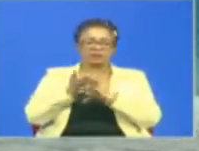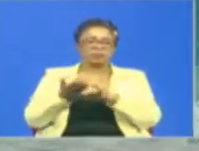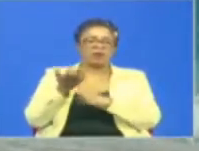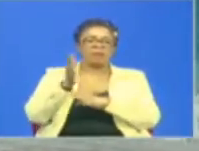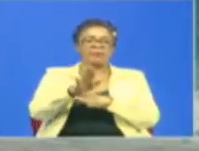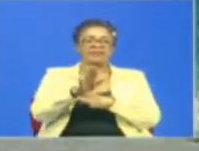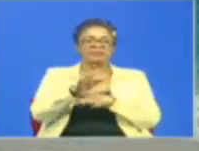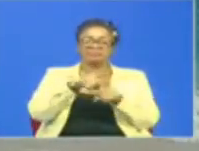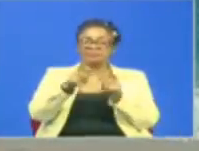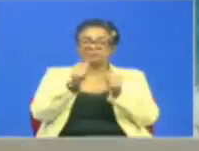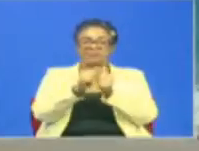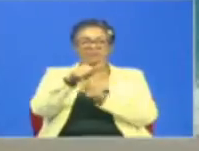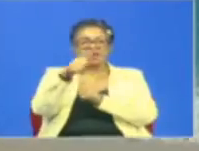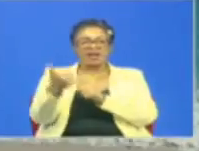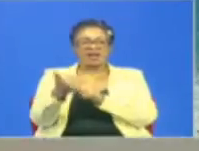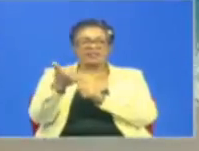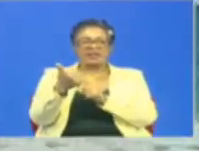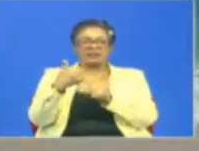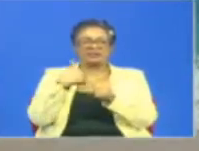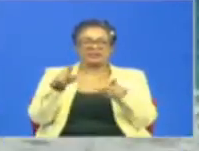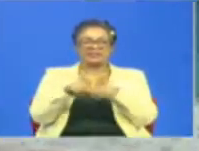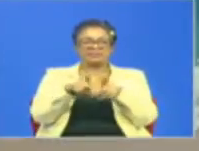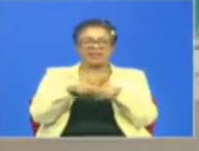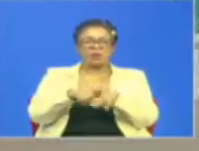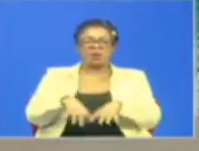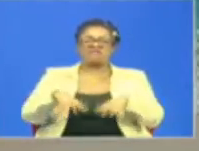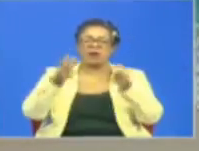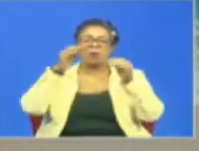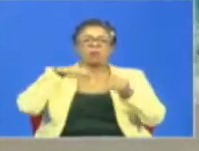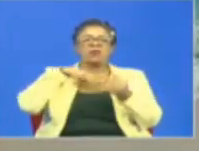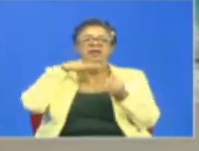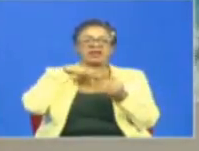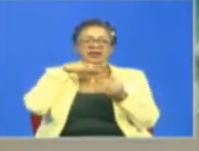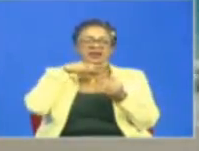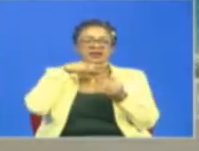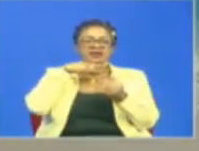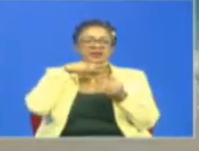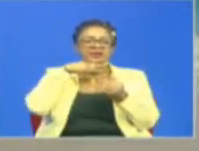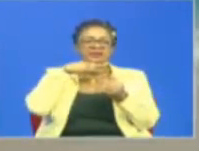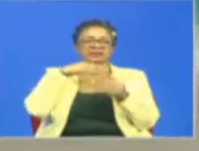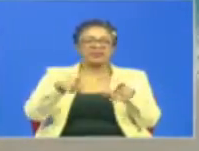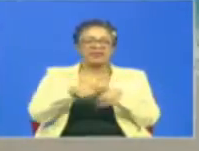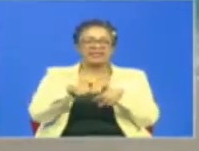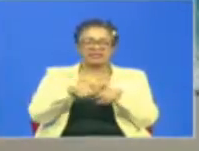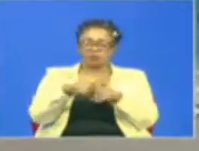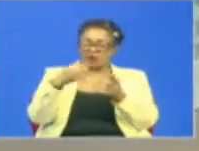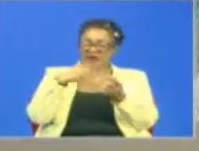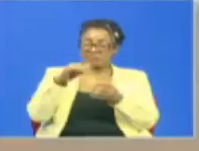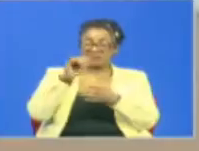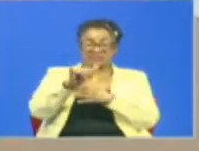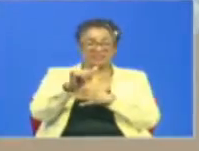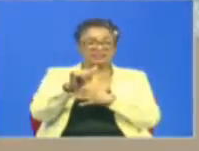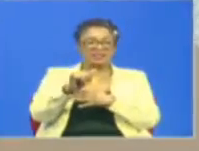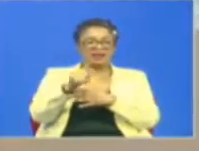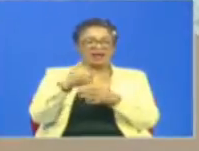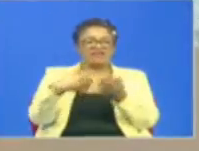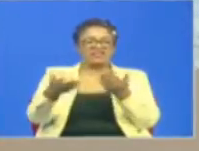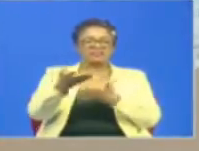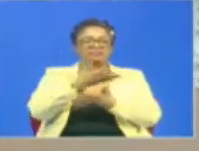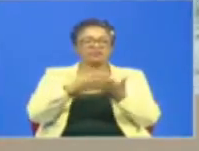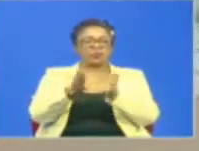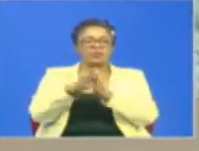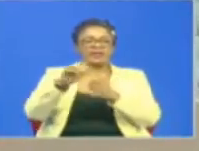10 other whales of a similar type were found dead with cuts, likely caused by the creatures coming into contact with